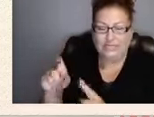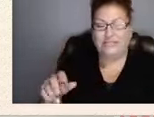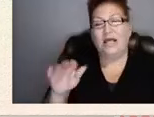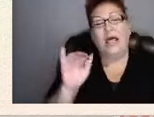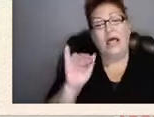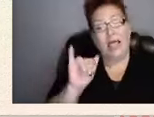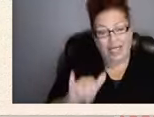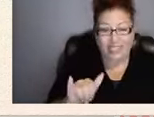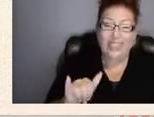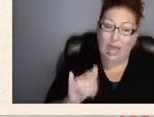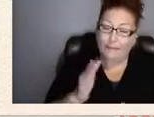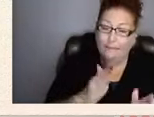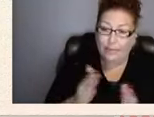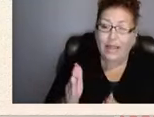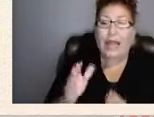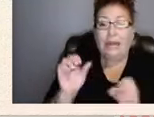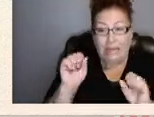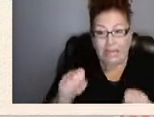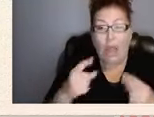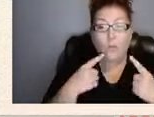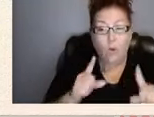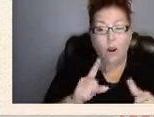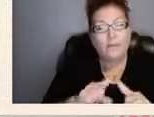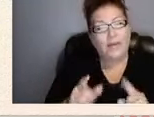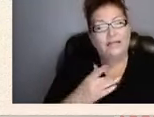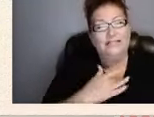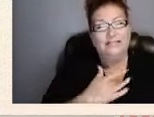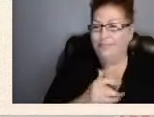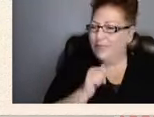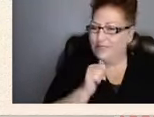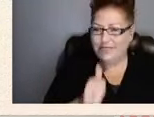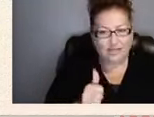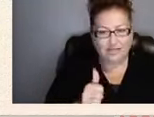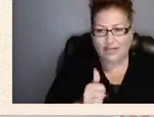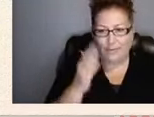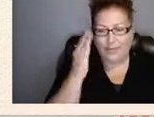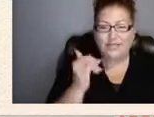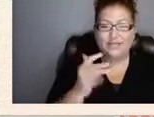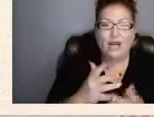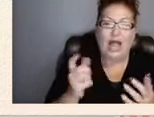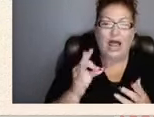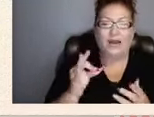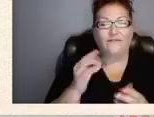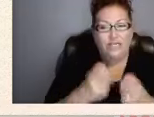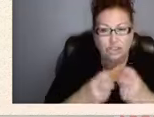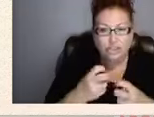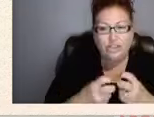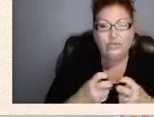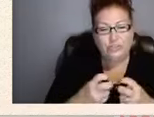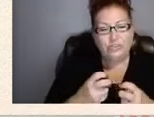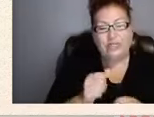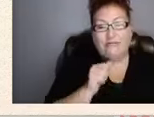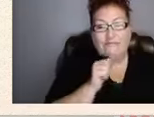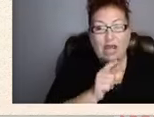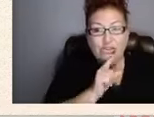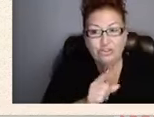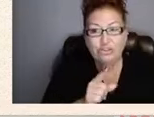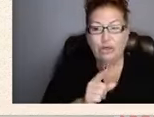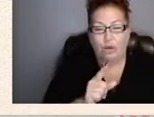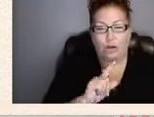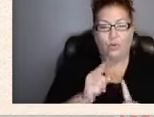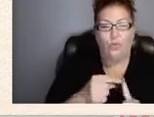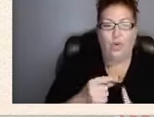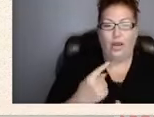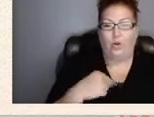plan can work, but it typically doesn't work. There's a lot of issues and uncertainty when we leave